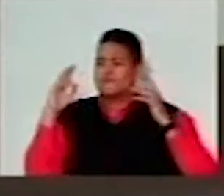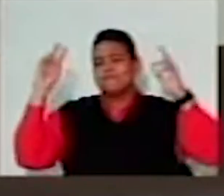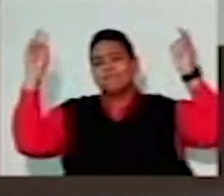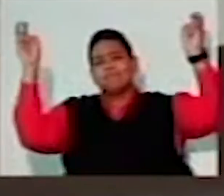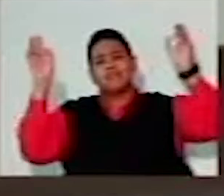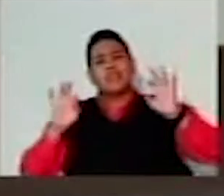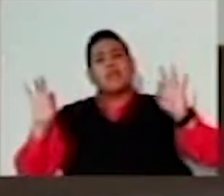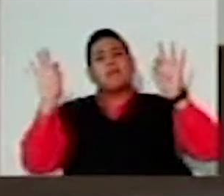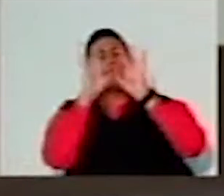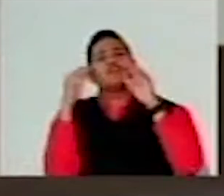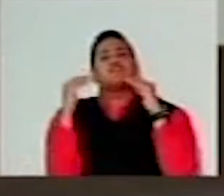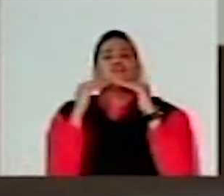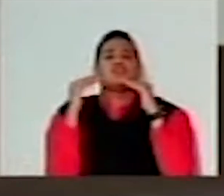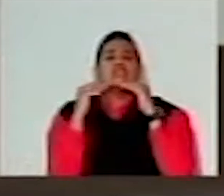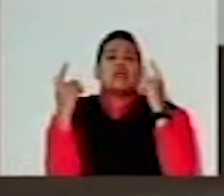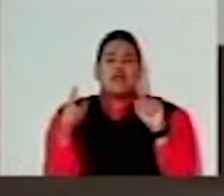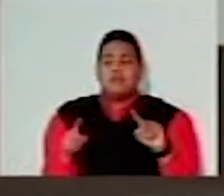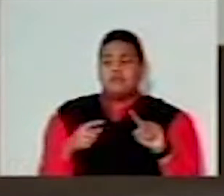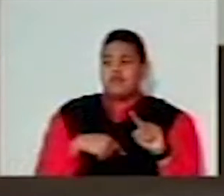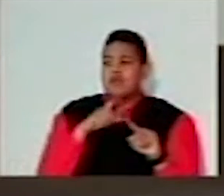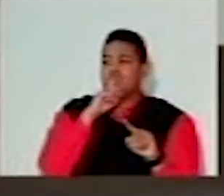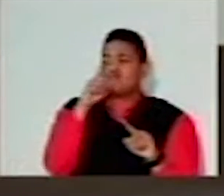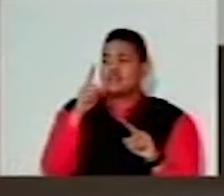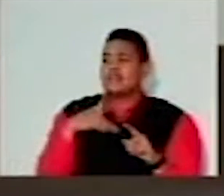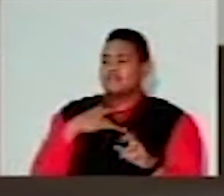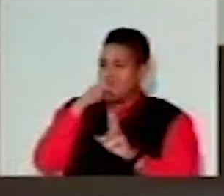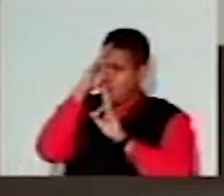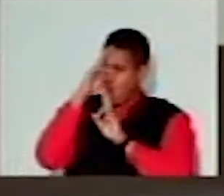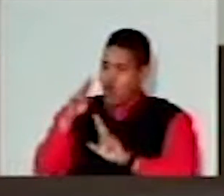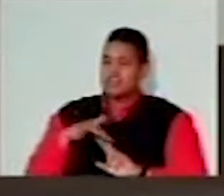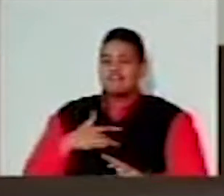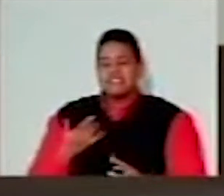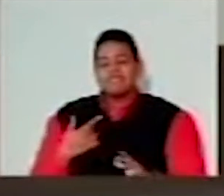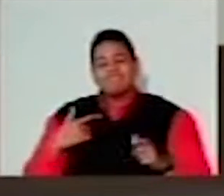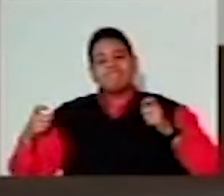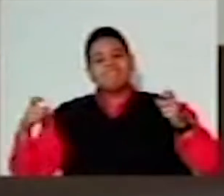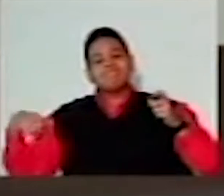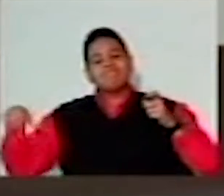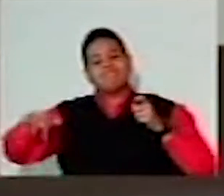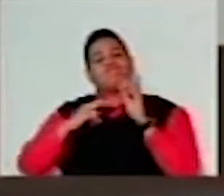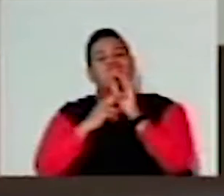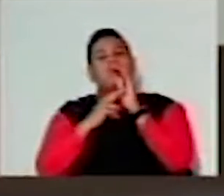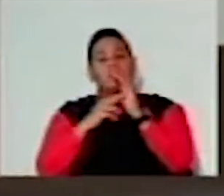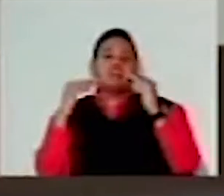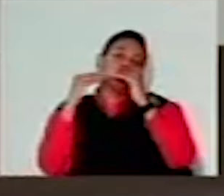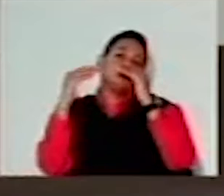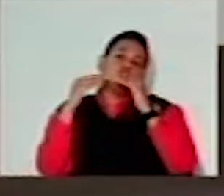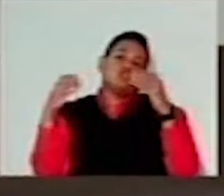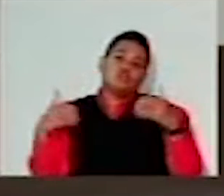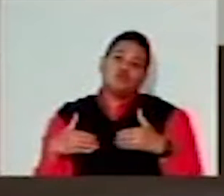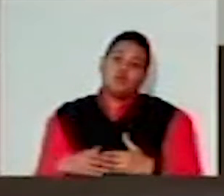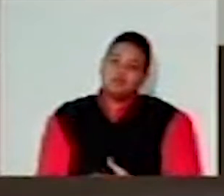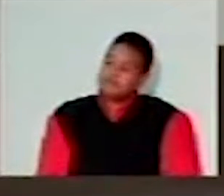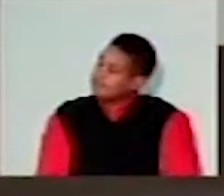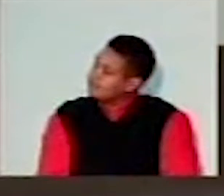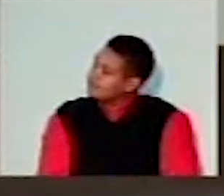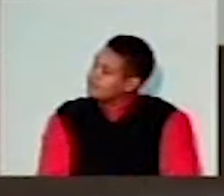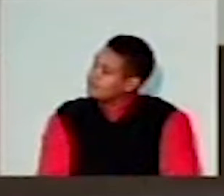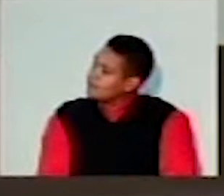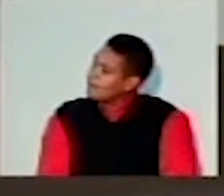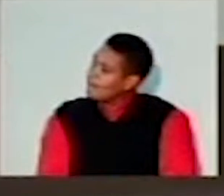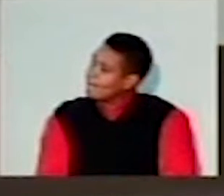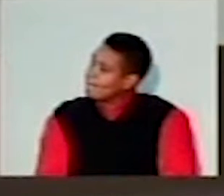importance of the justice sector, and I'm really honored to be the standard bearer in presenting the justice portfolio.